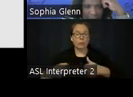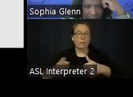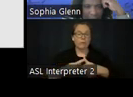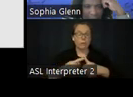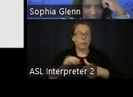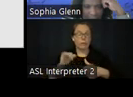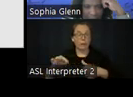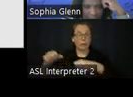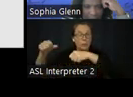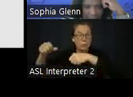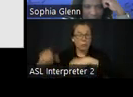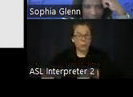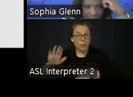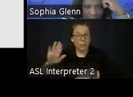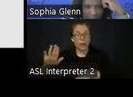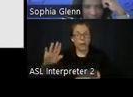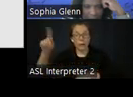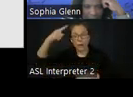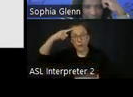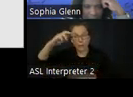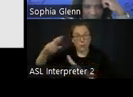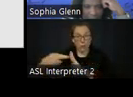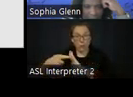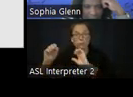or end their term in government. Thank you,